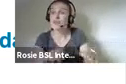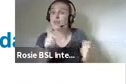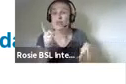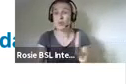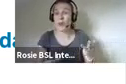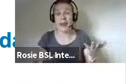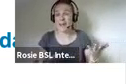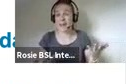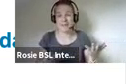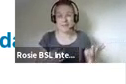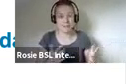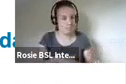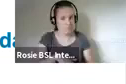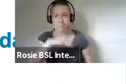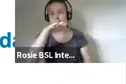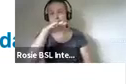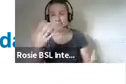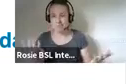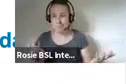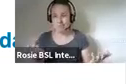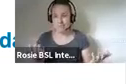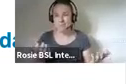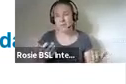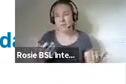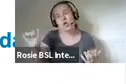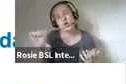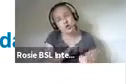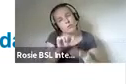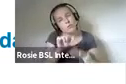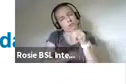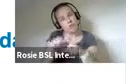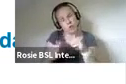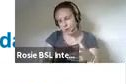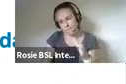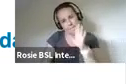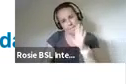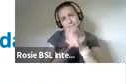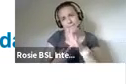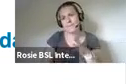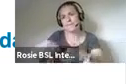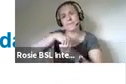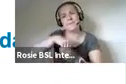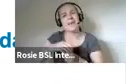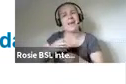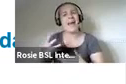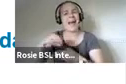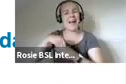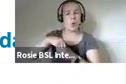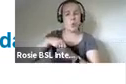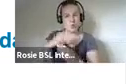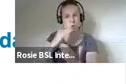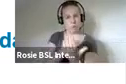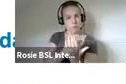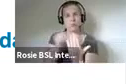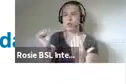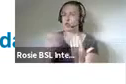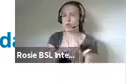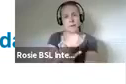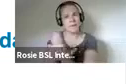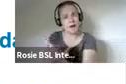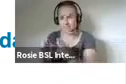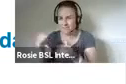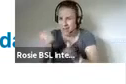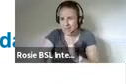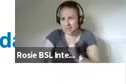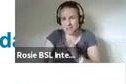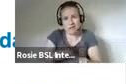that programs hardwire inclusion from the outset so we can make sure that we leave no one behind. And we also need,